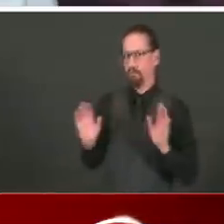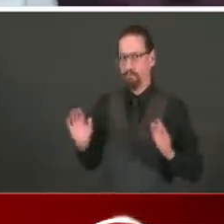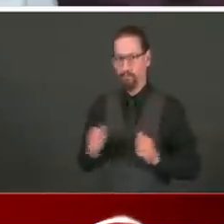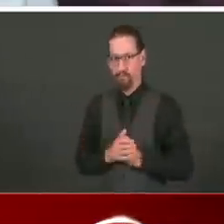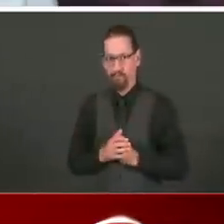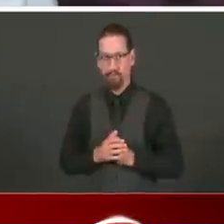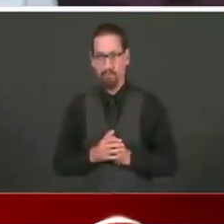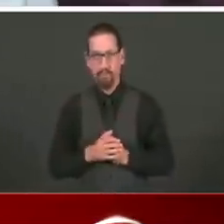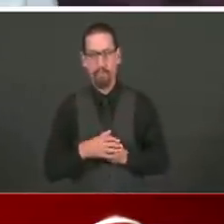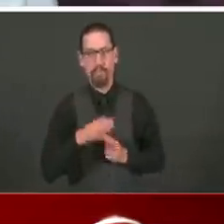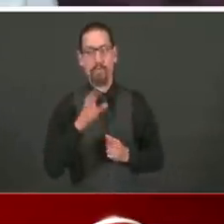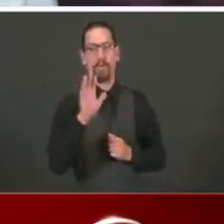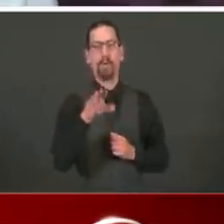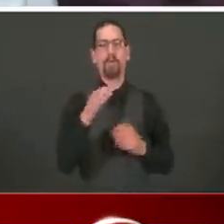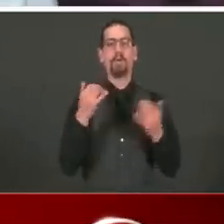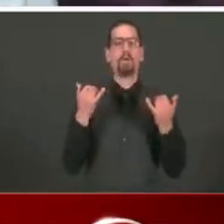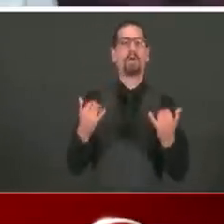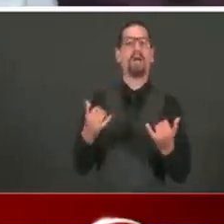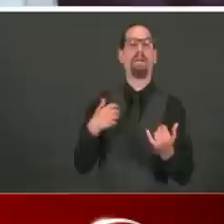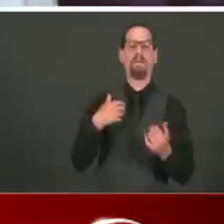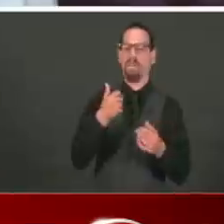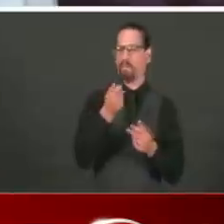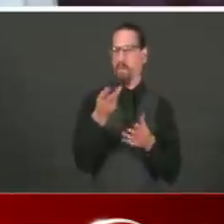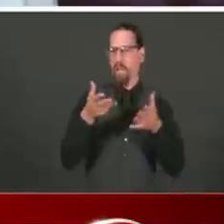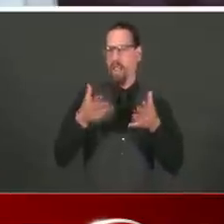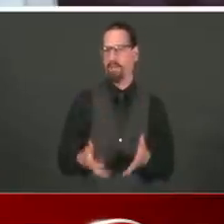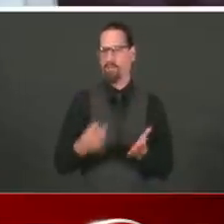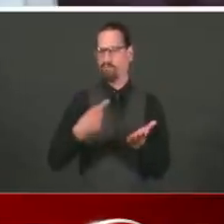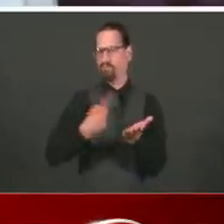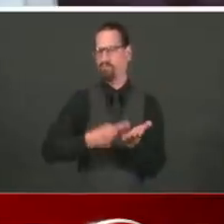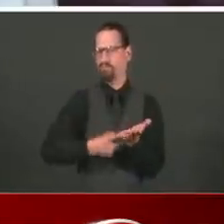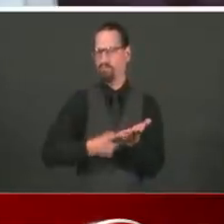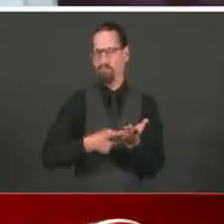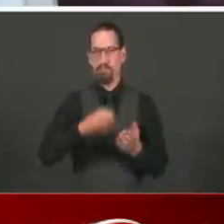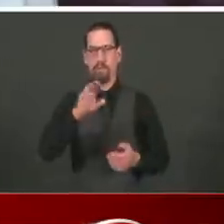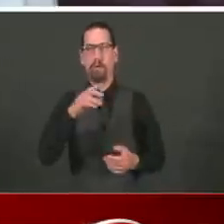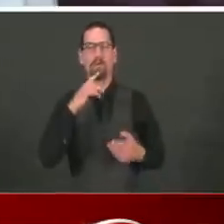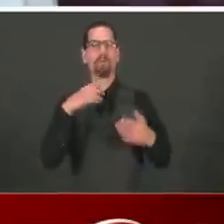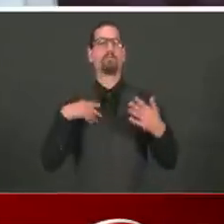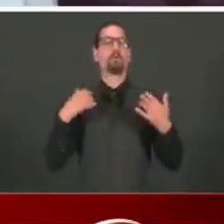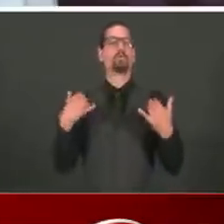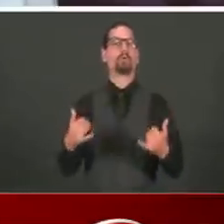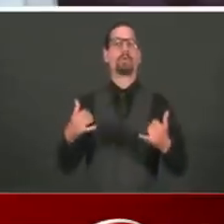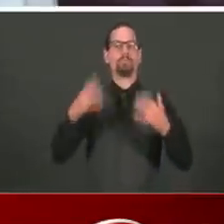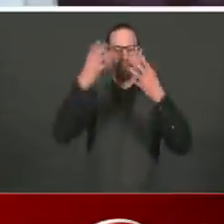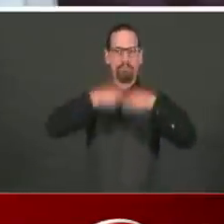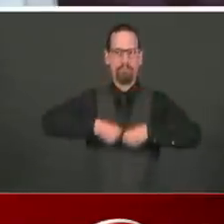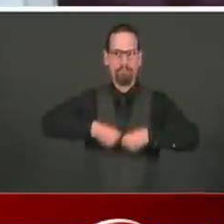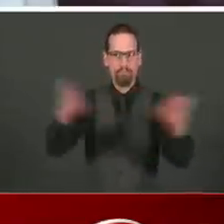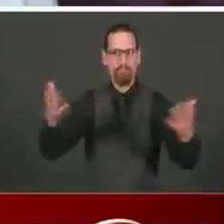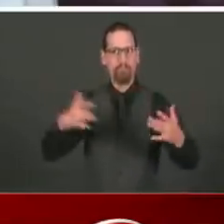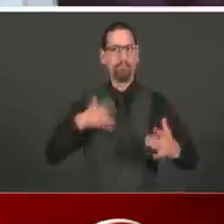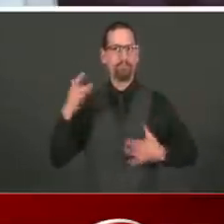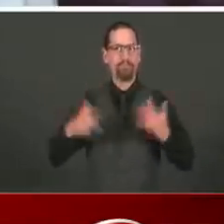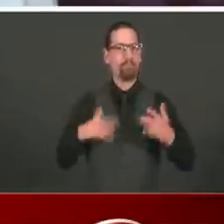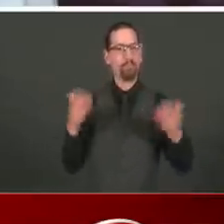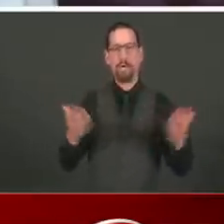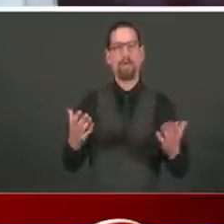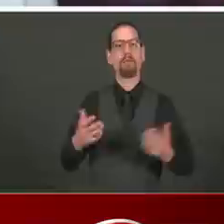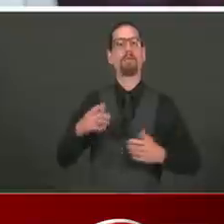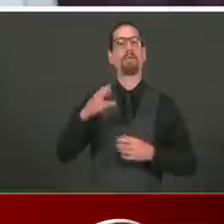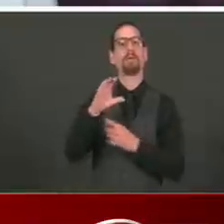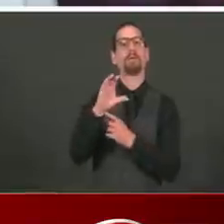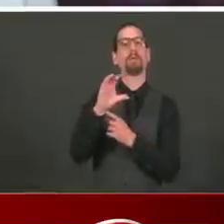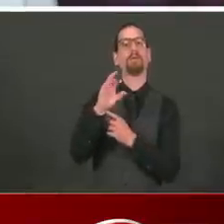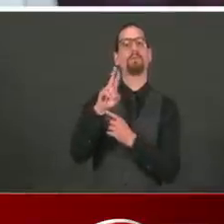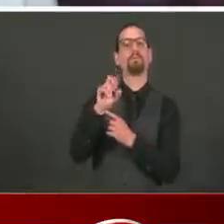Okay, a couple more things. Today I'm very excited to announce version 2 of our Crush